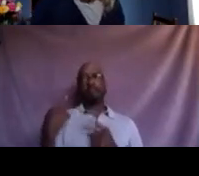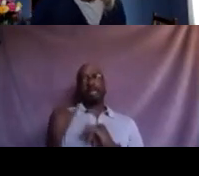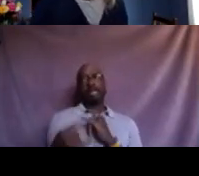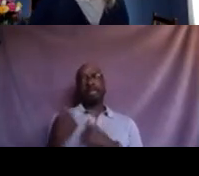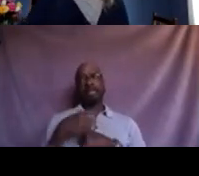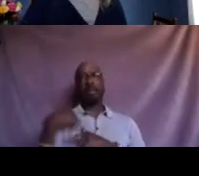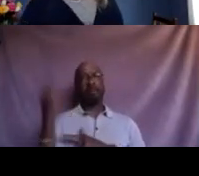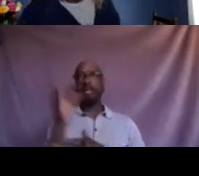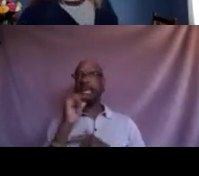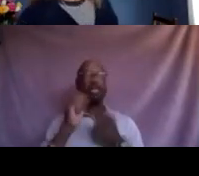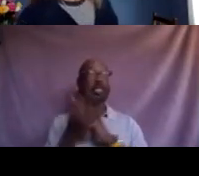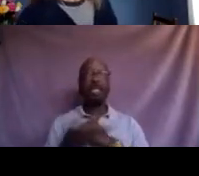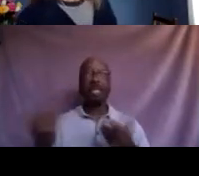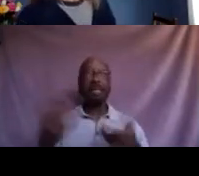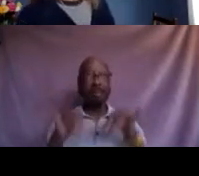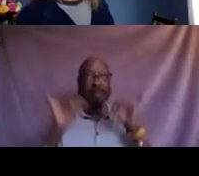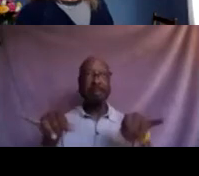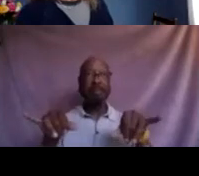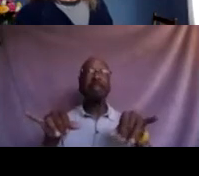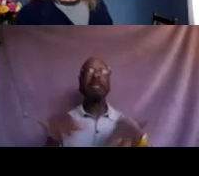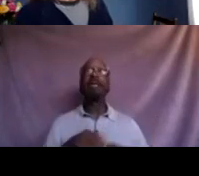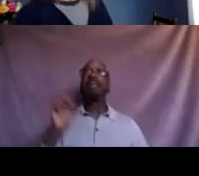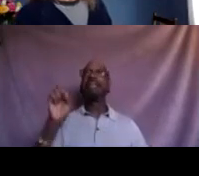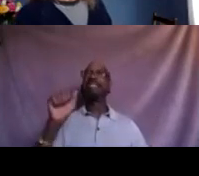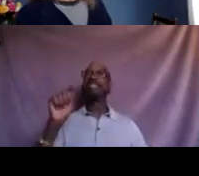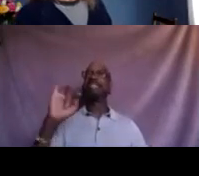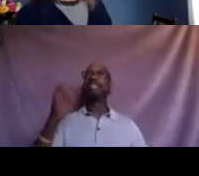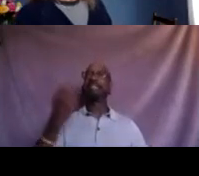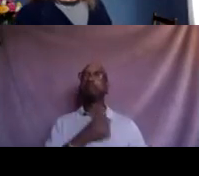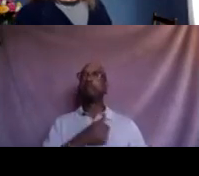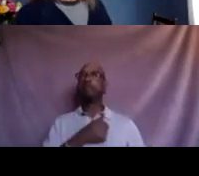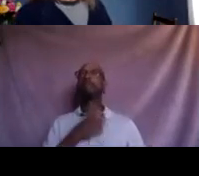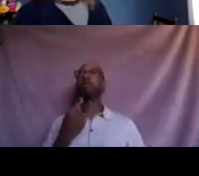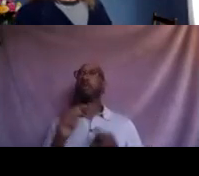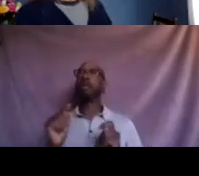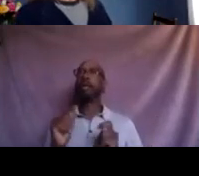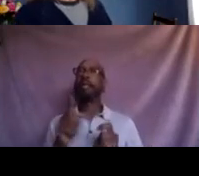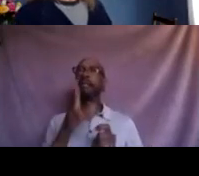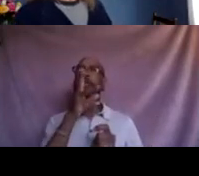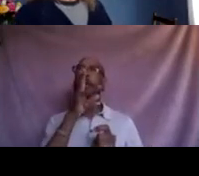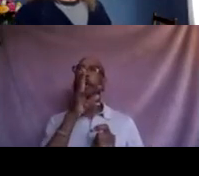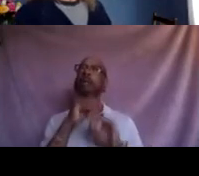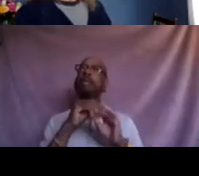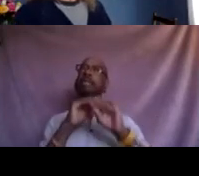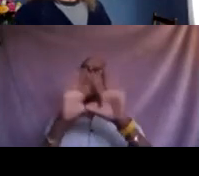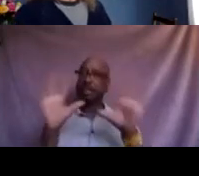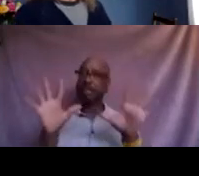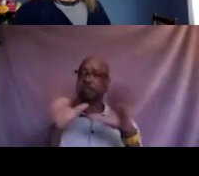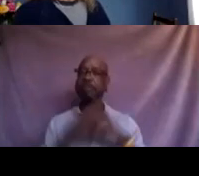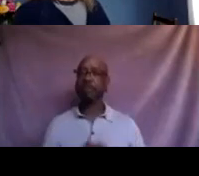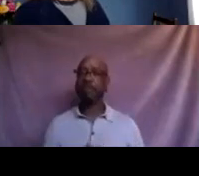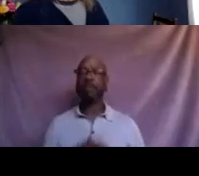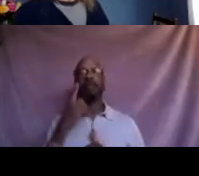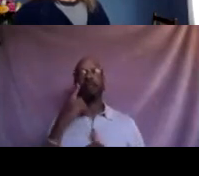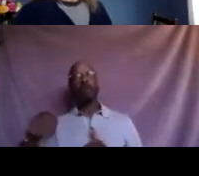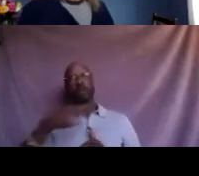didn't change anything. I'm very sorry. I will just try and talk clearly. For those of you who were